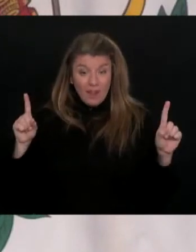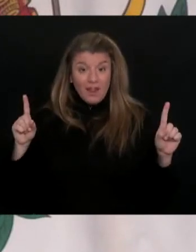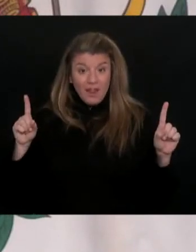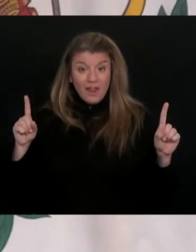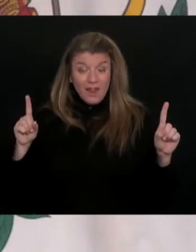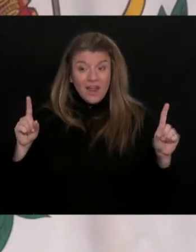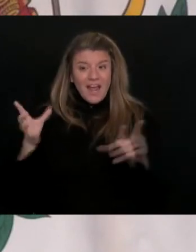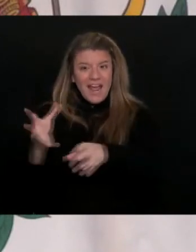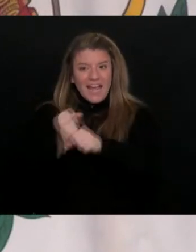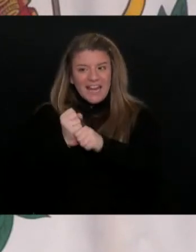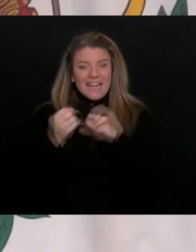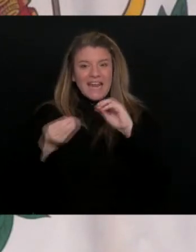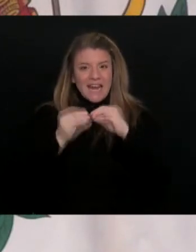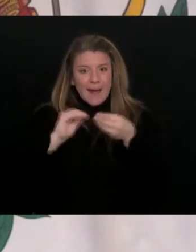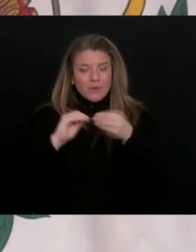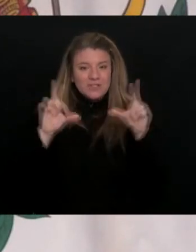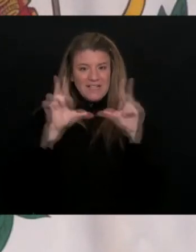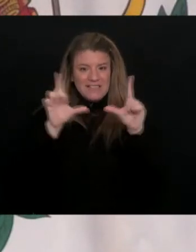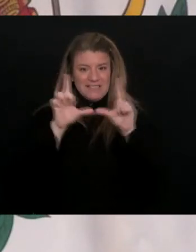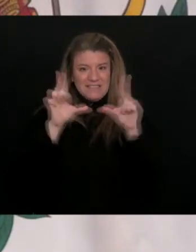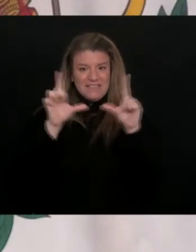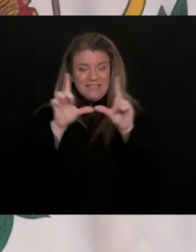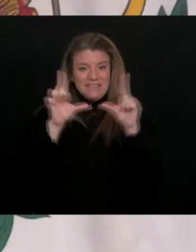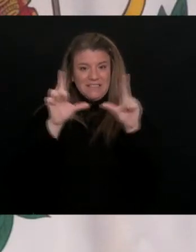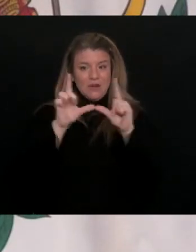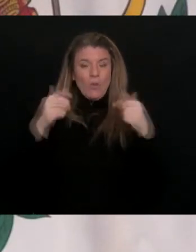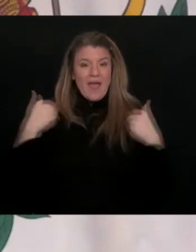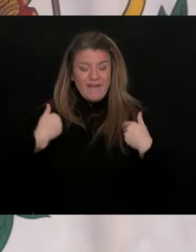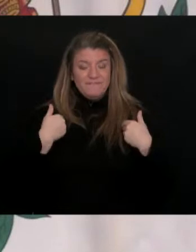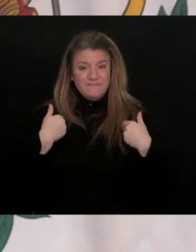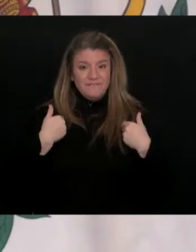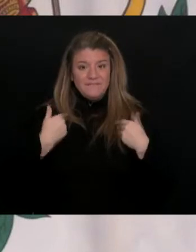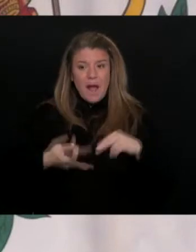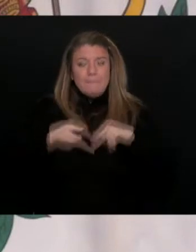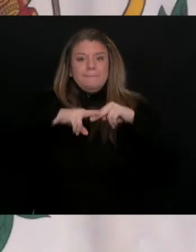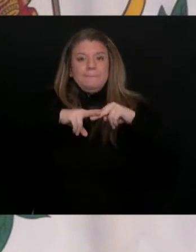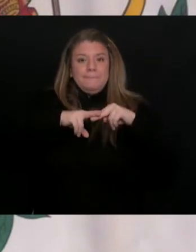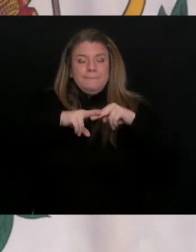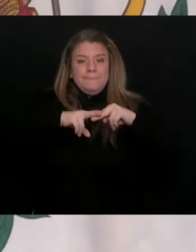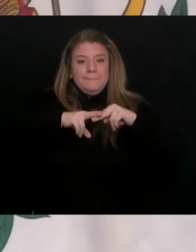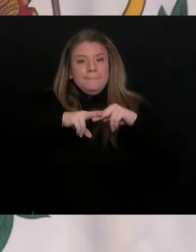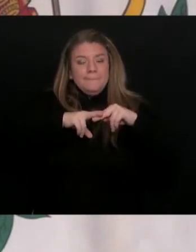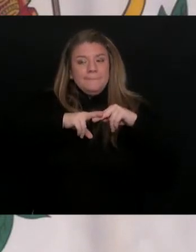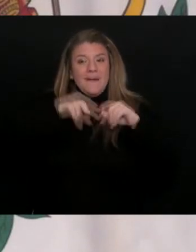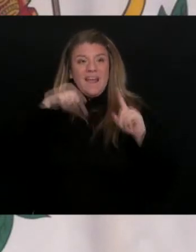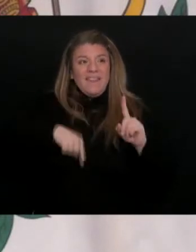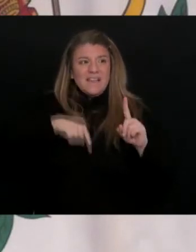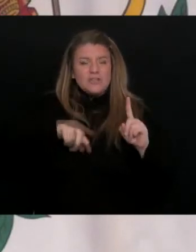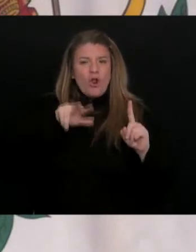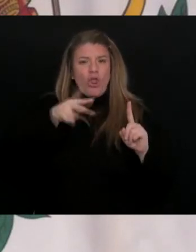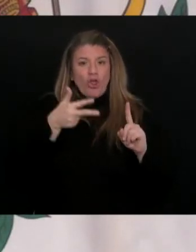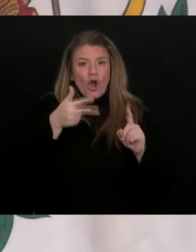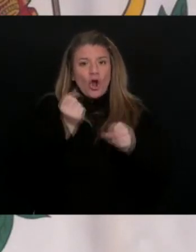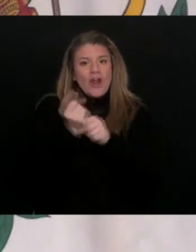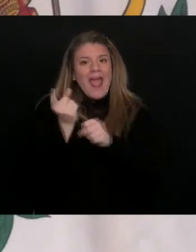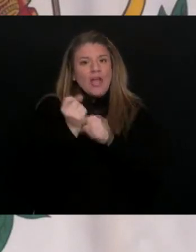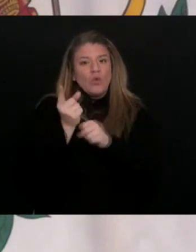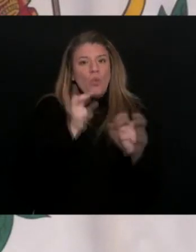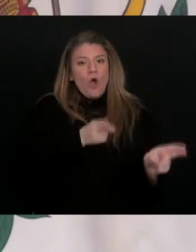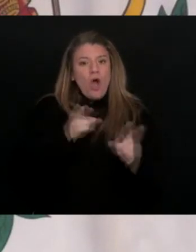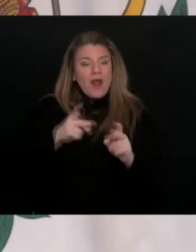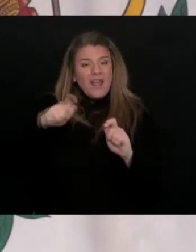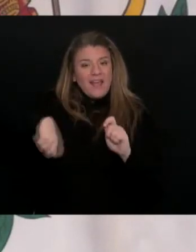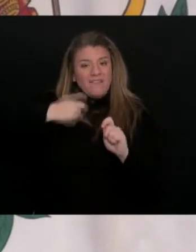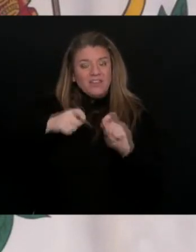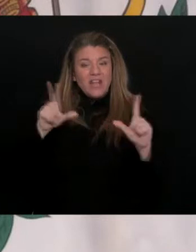in getting the number of licensees that we have up, and This is our third annual hunting and fishing